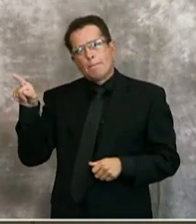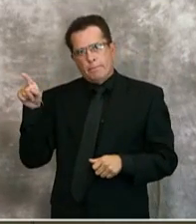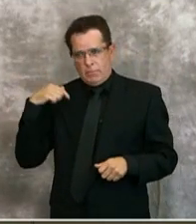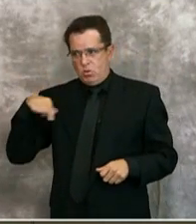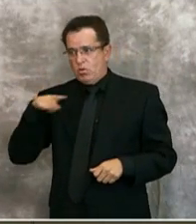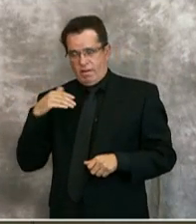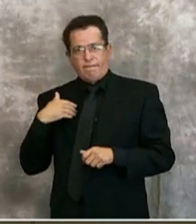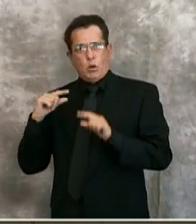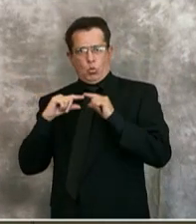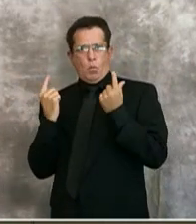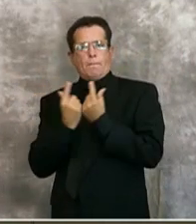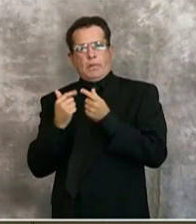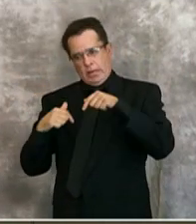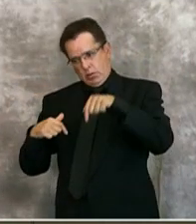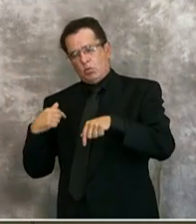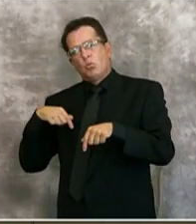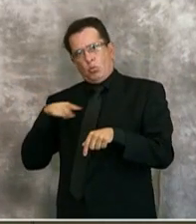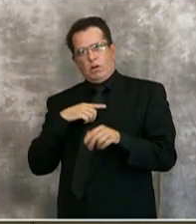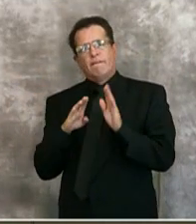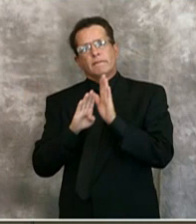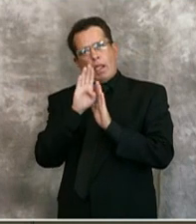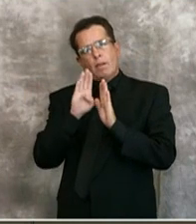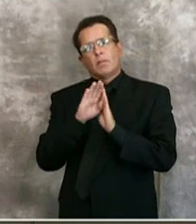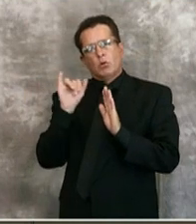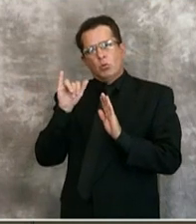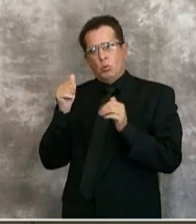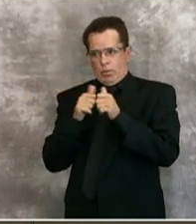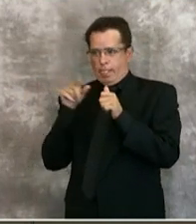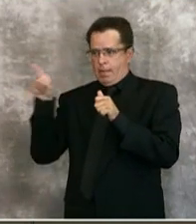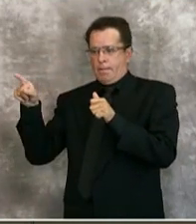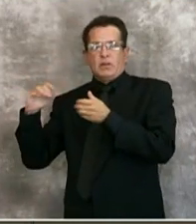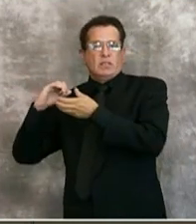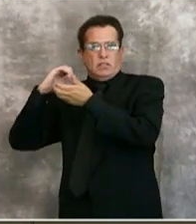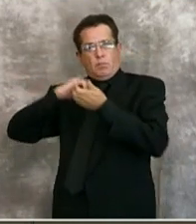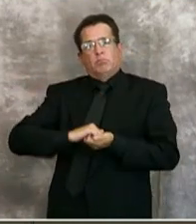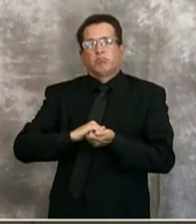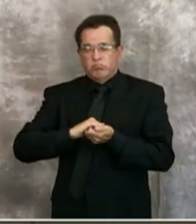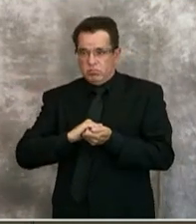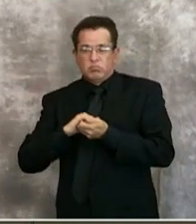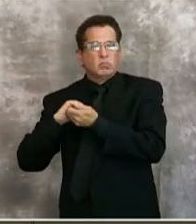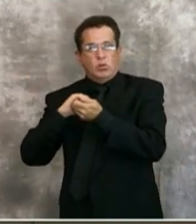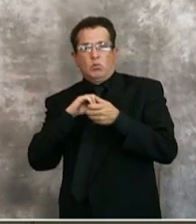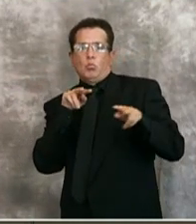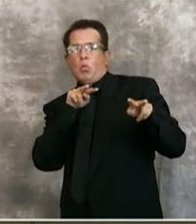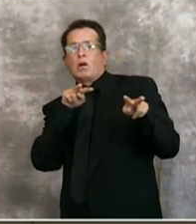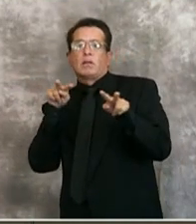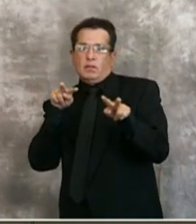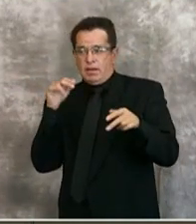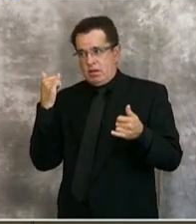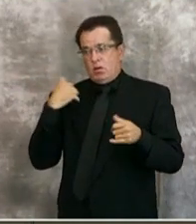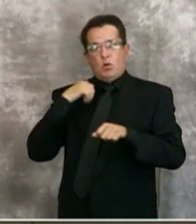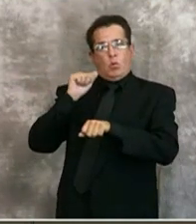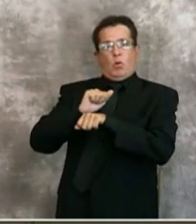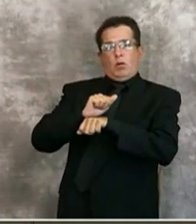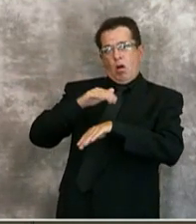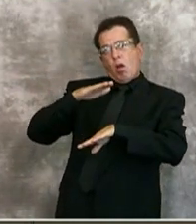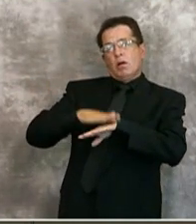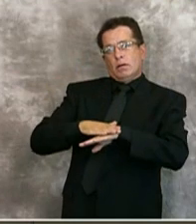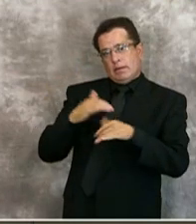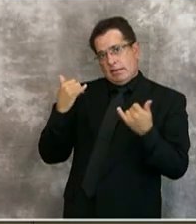we have developed or comprised to do similar work. So we are working out the details